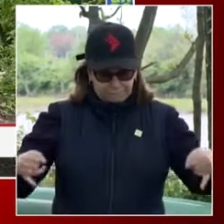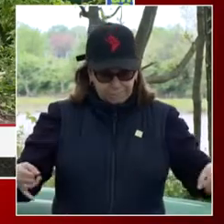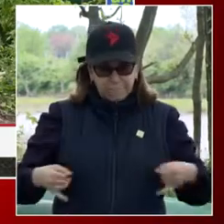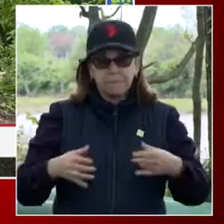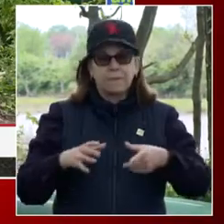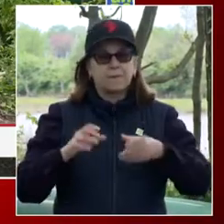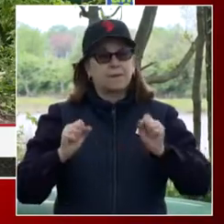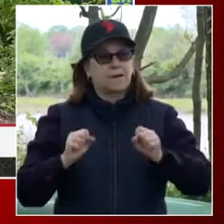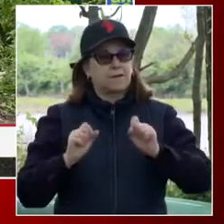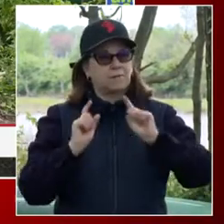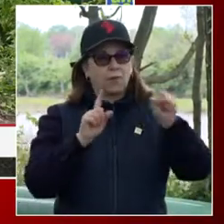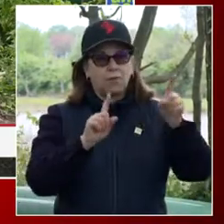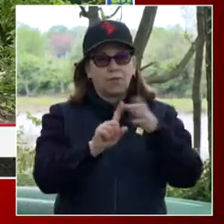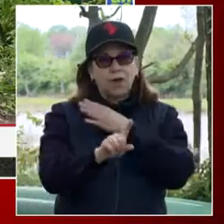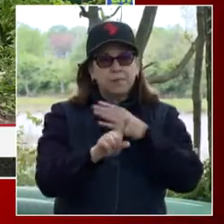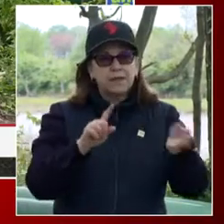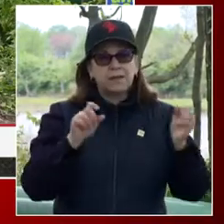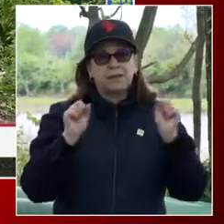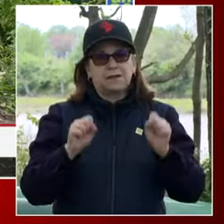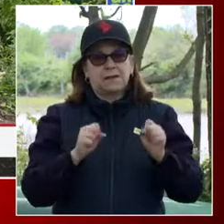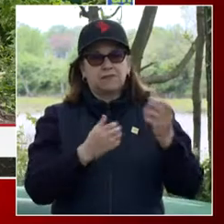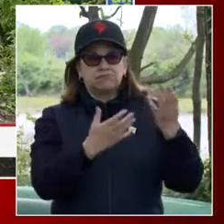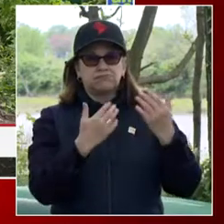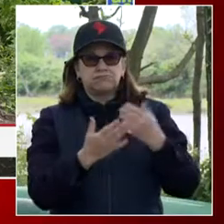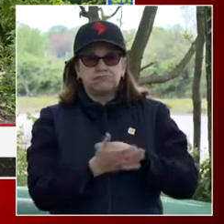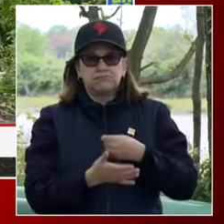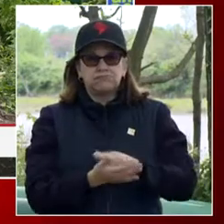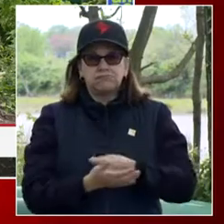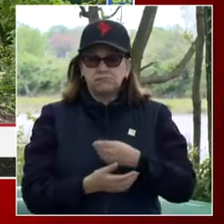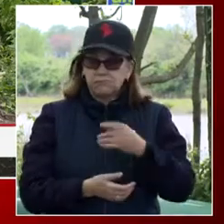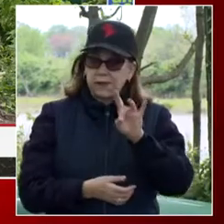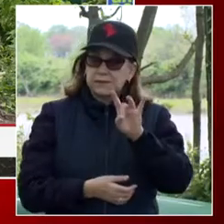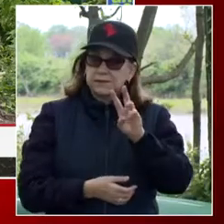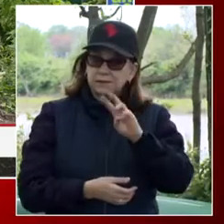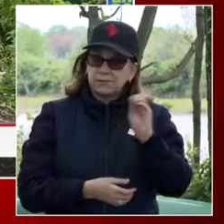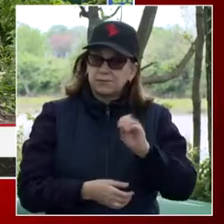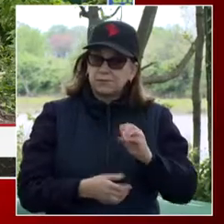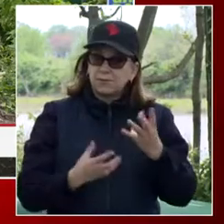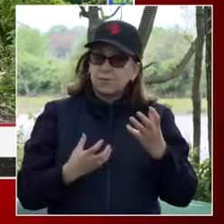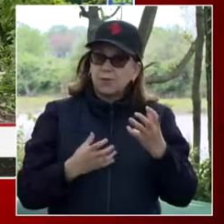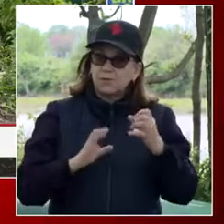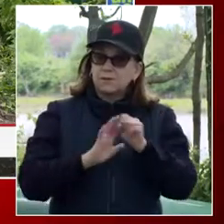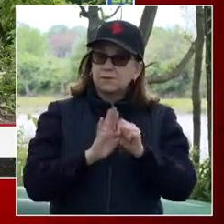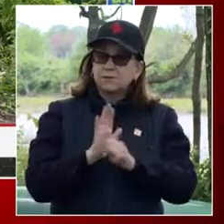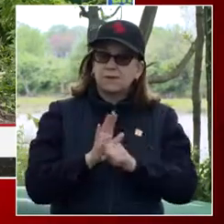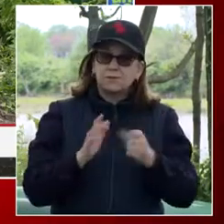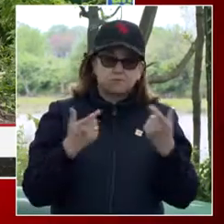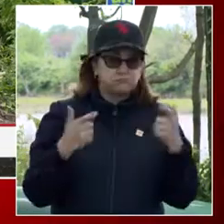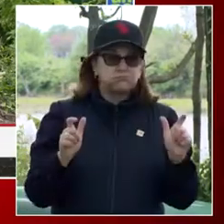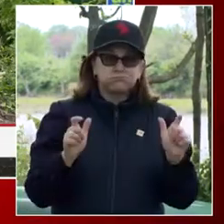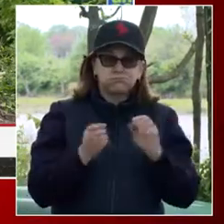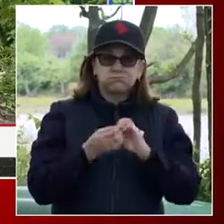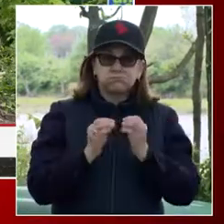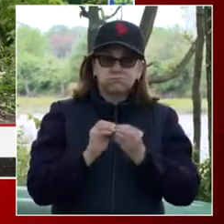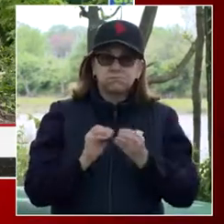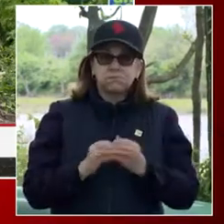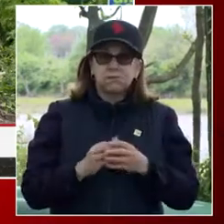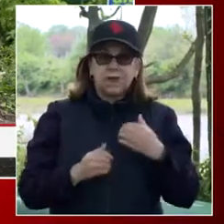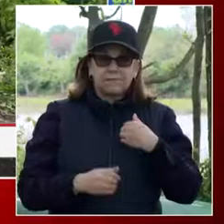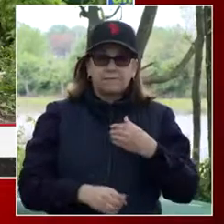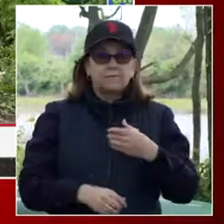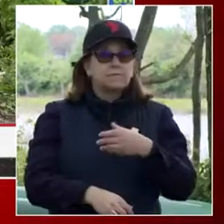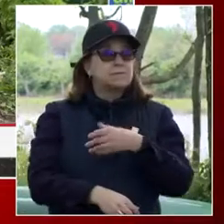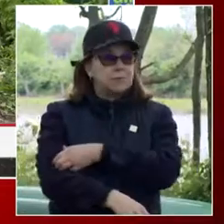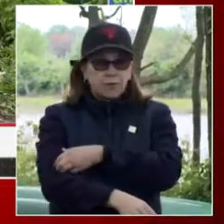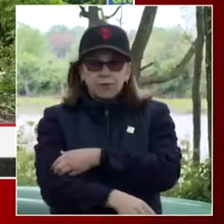they continue to do so. And so we're going to push every lever that we can and